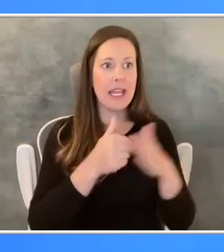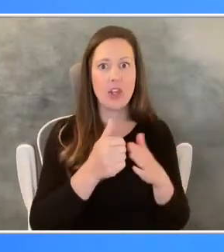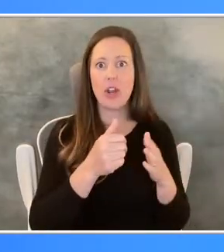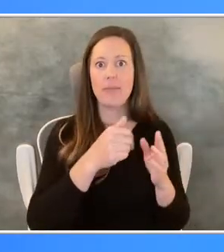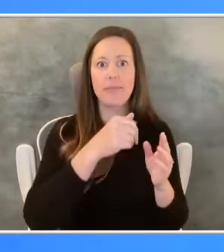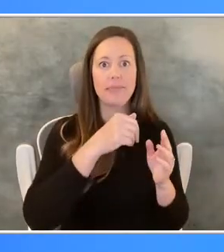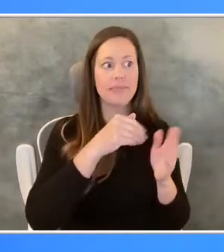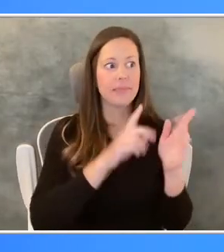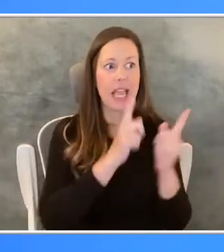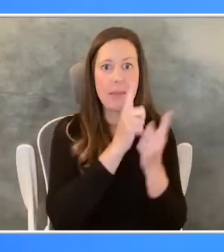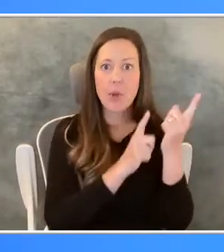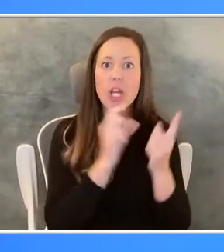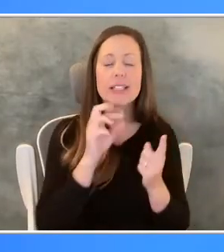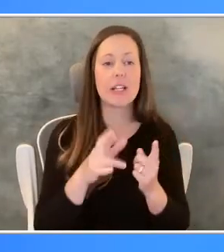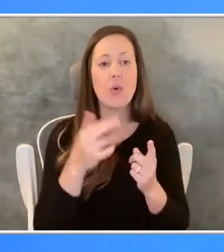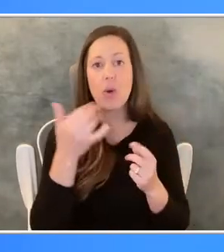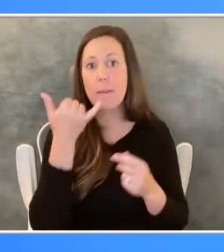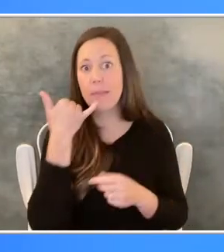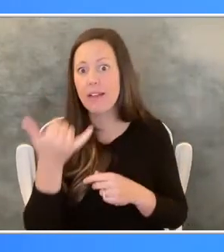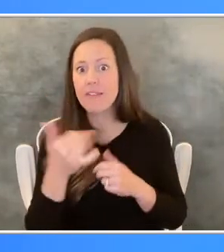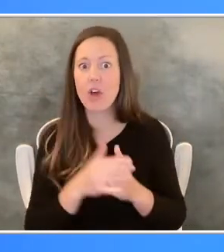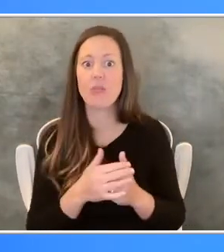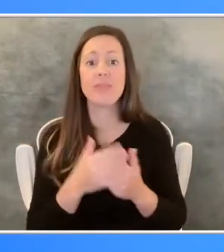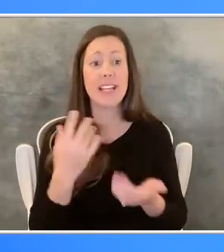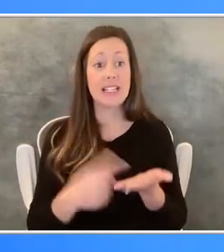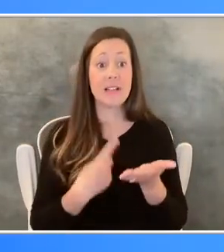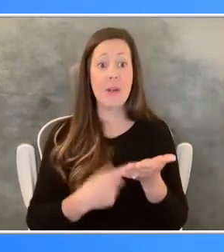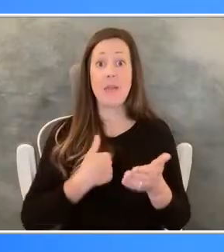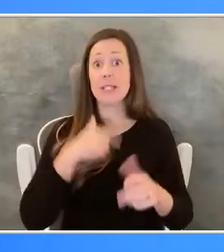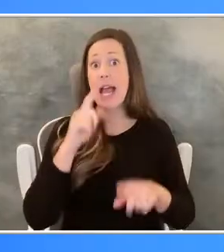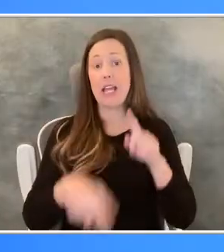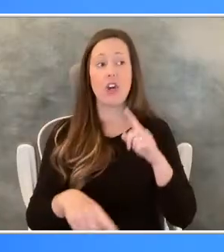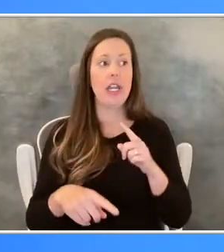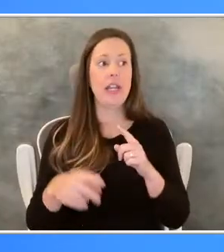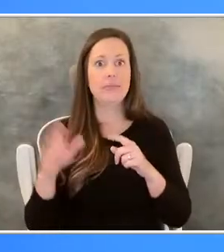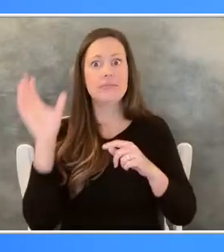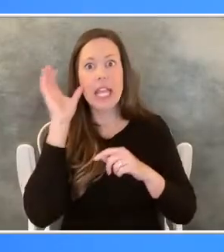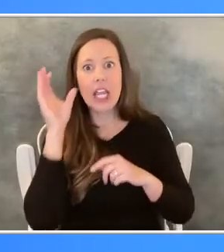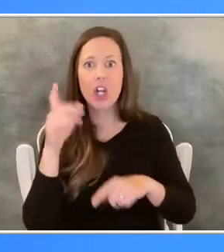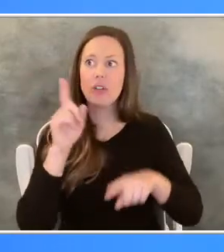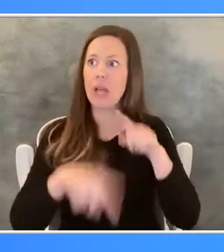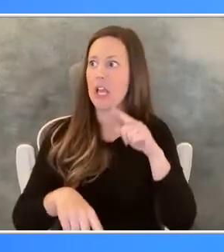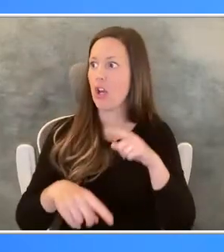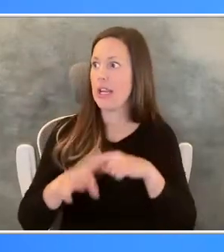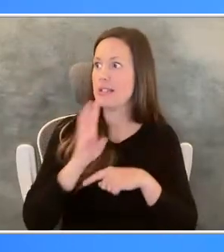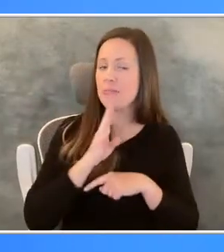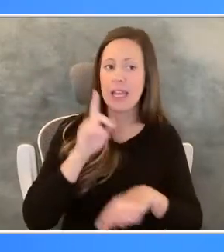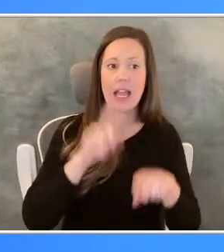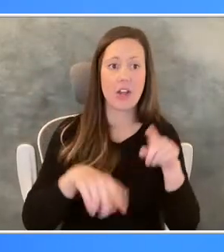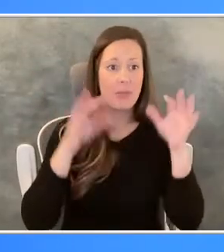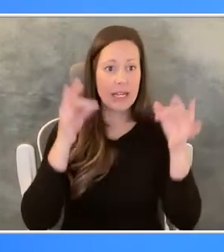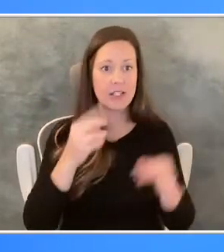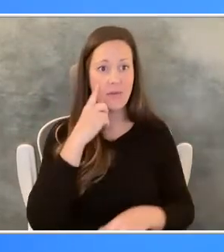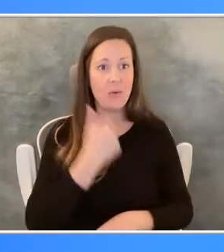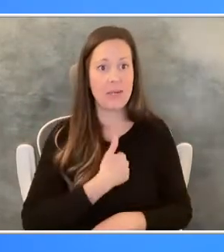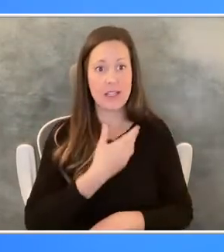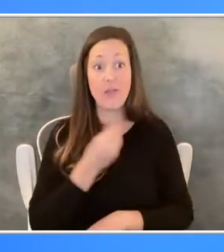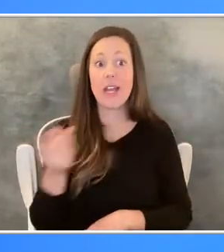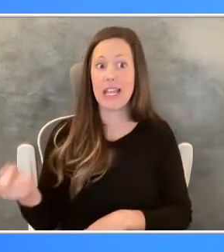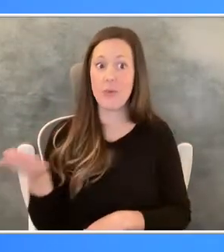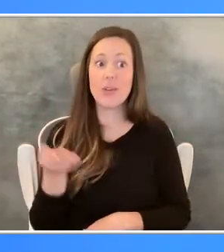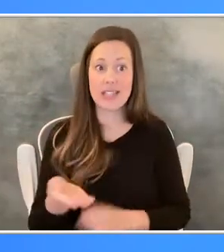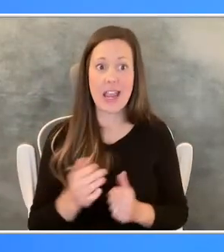when I couldn't hear anything, I couldn't speak, I couldn't make decisions for myself, and he was there, and he